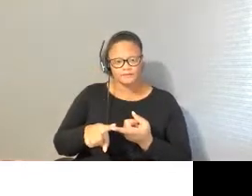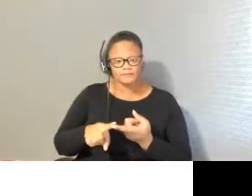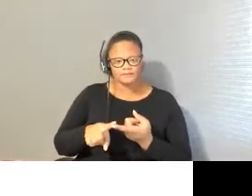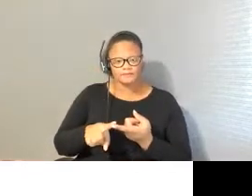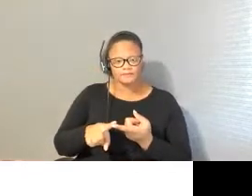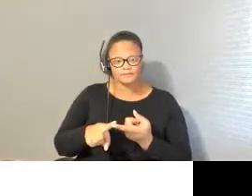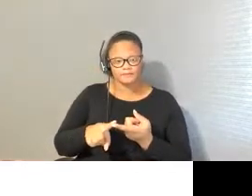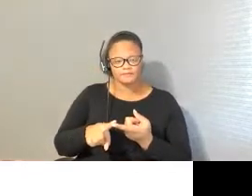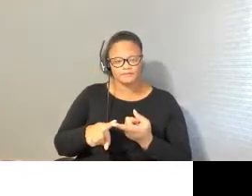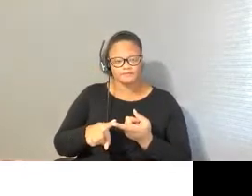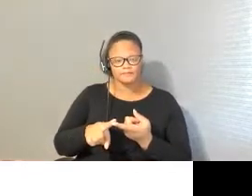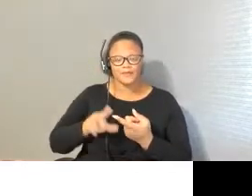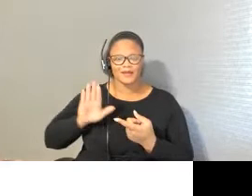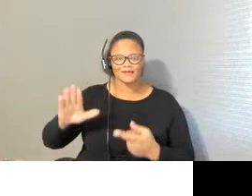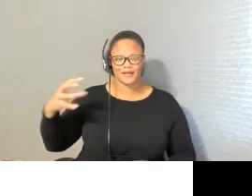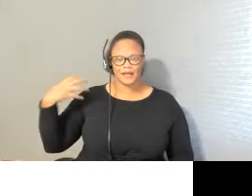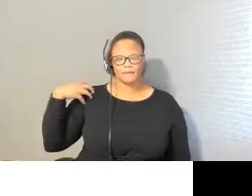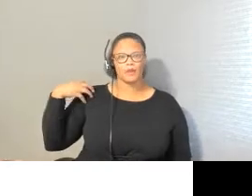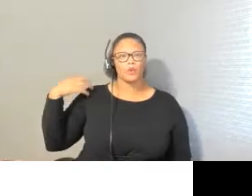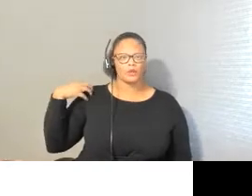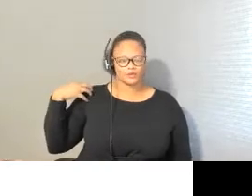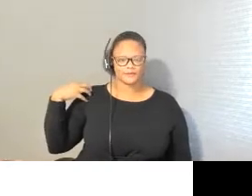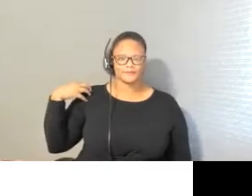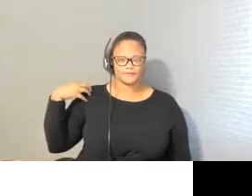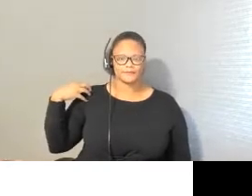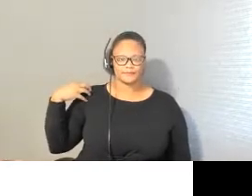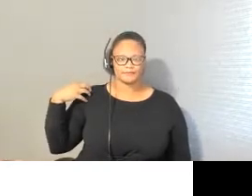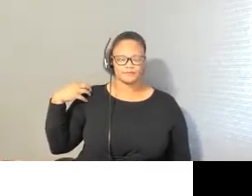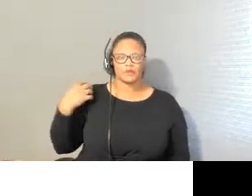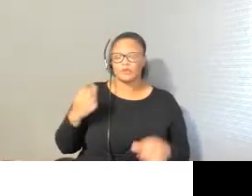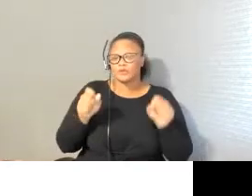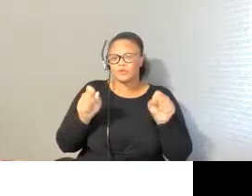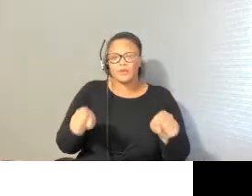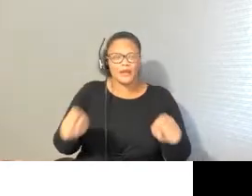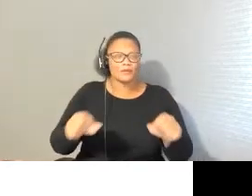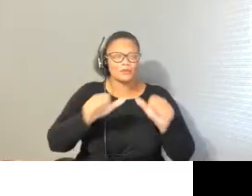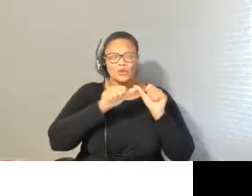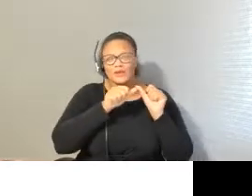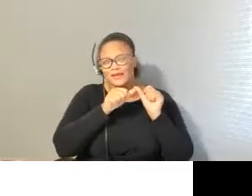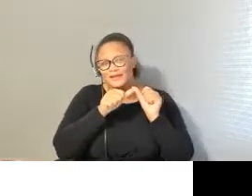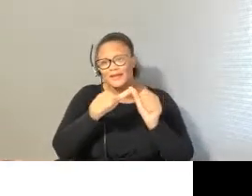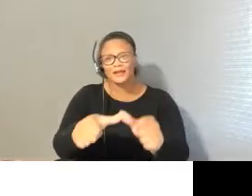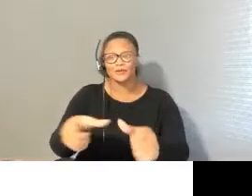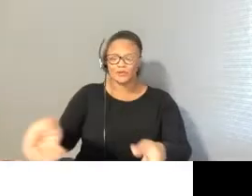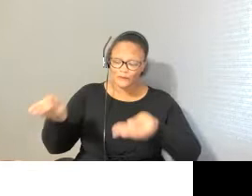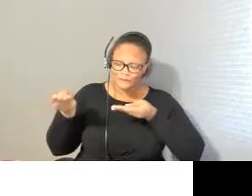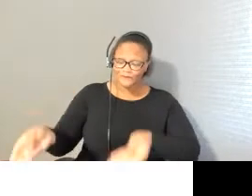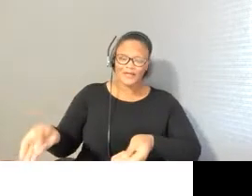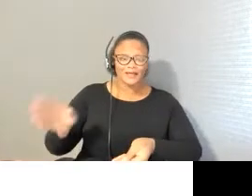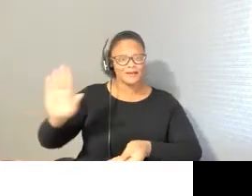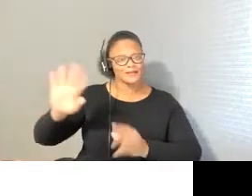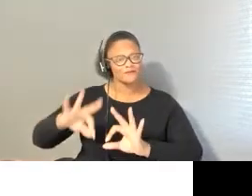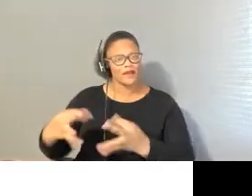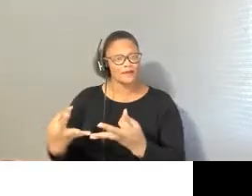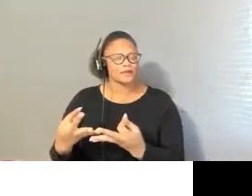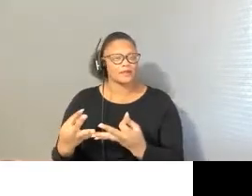to his employers in order to continue to feed his family. He